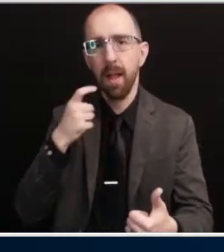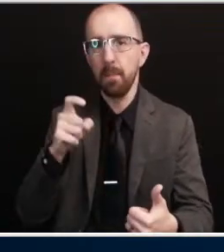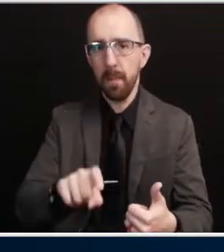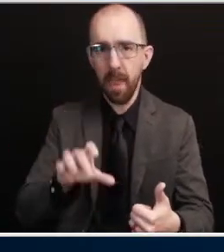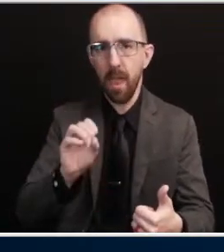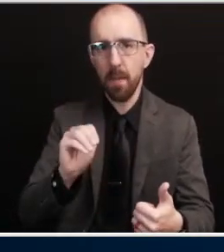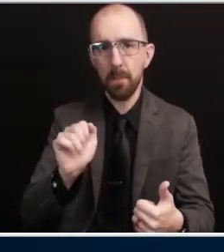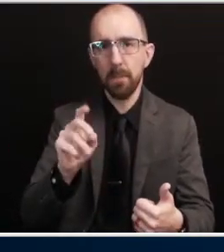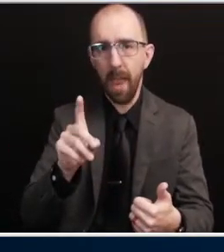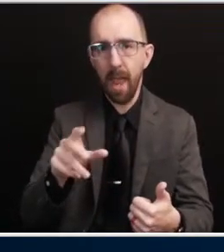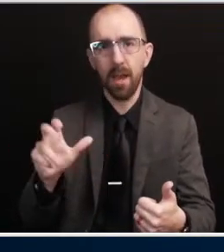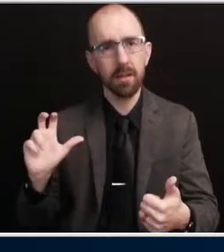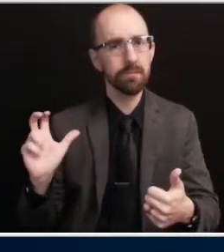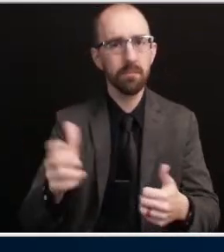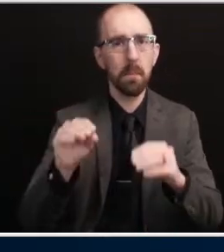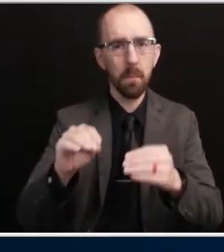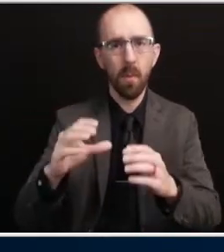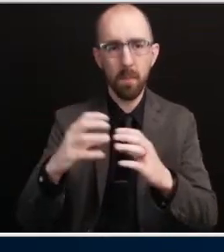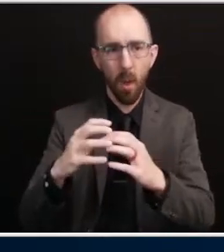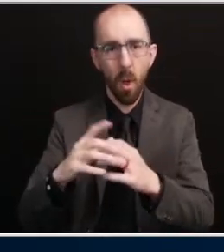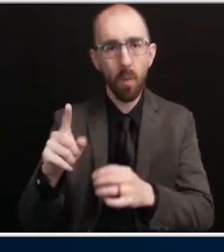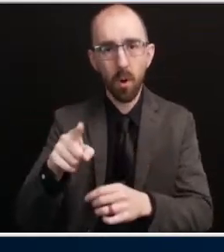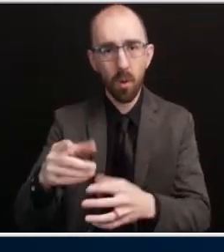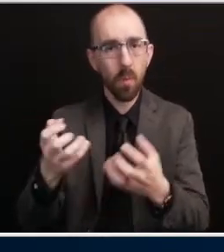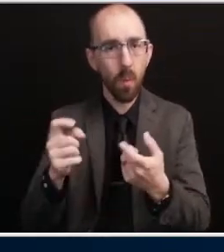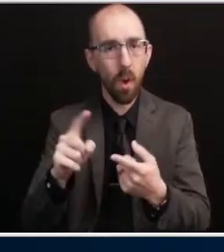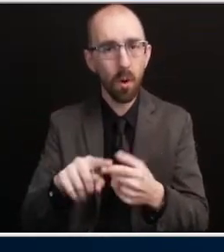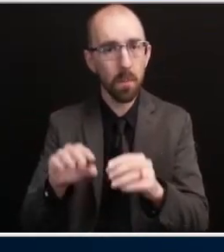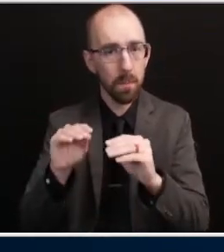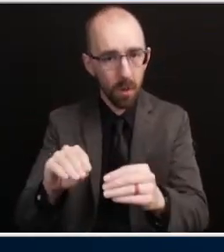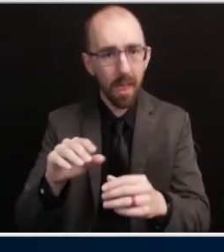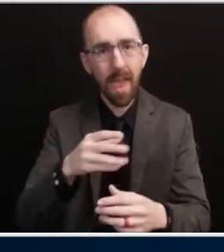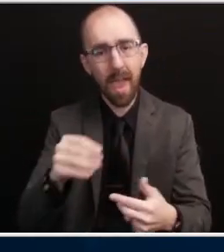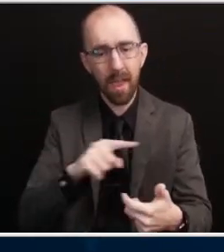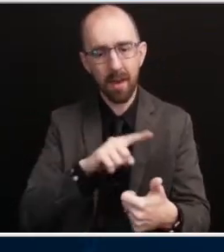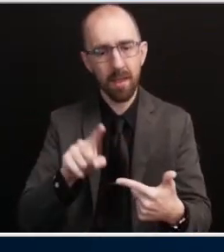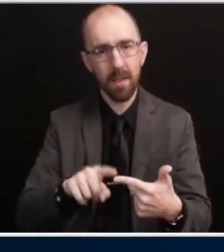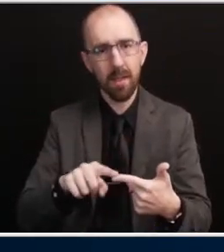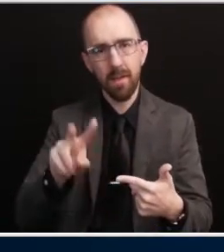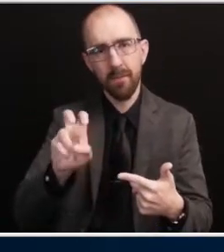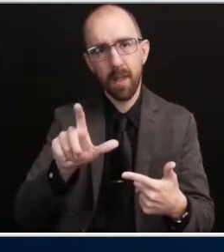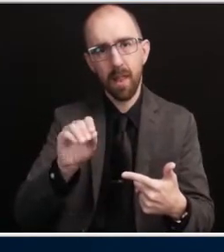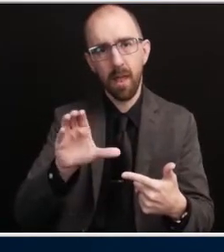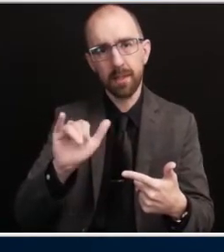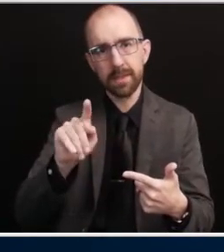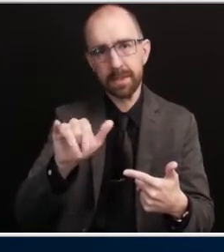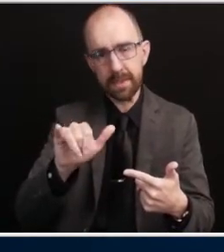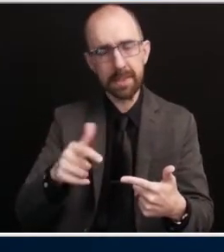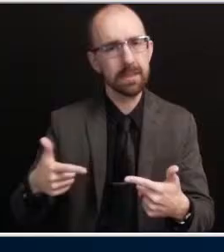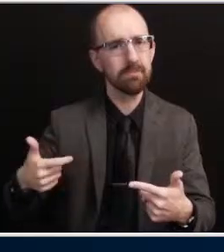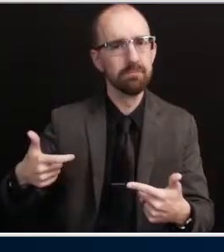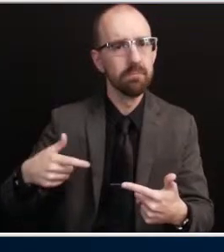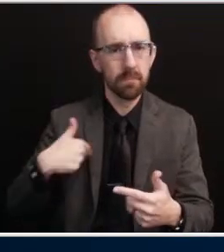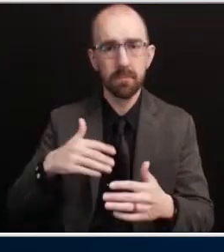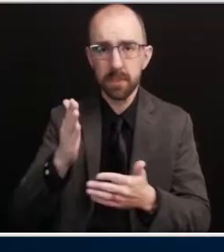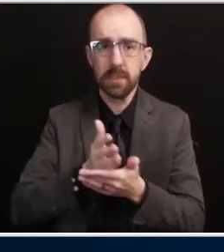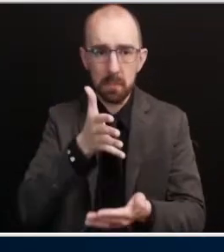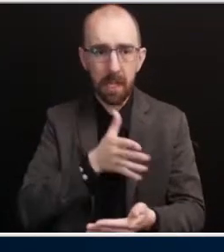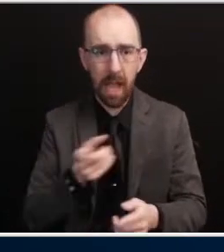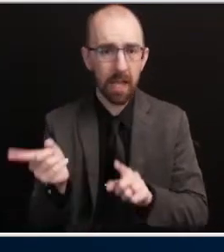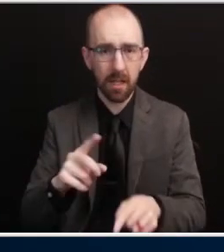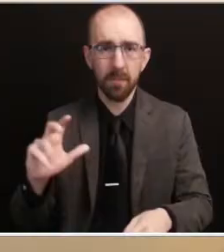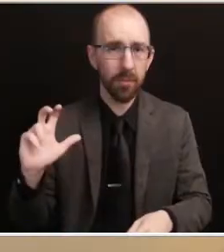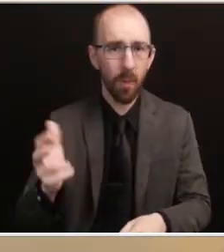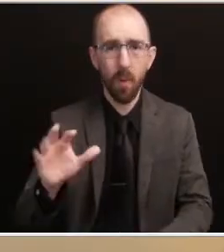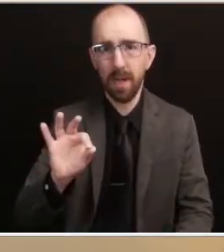put the ball where you want to put it, and then velocity. And, I get guys in here that throw